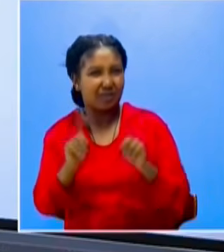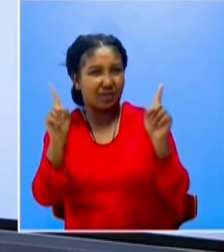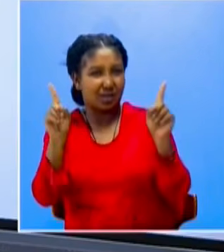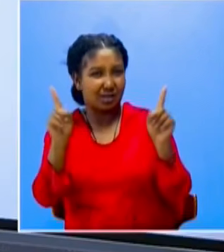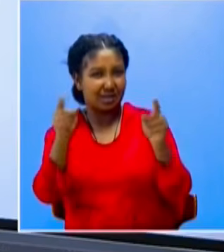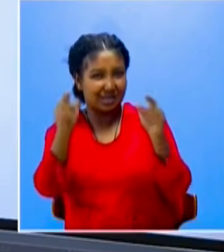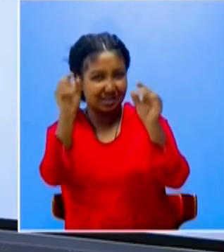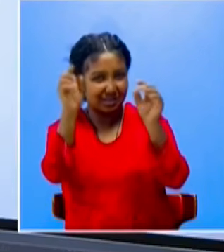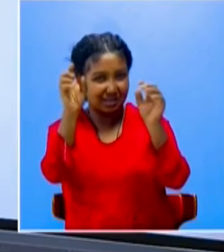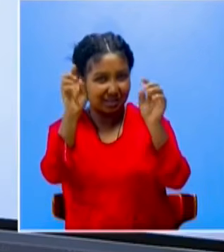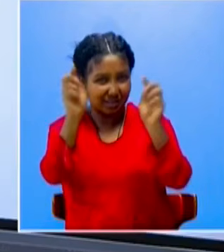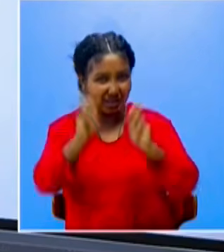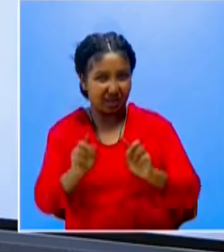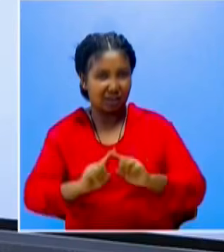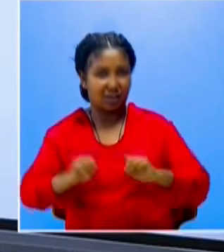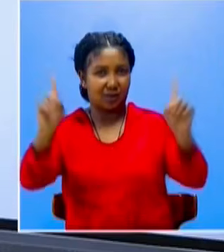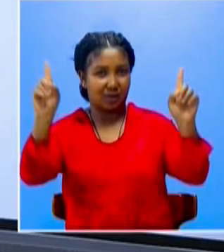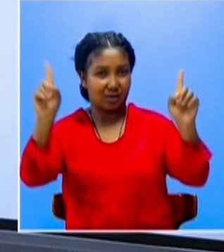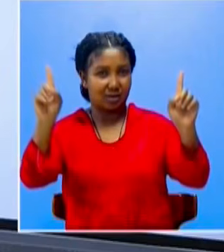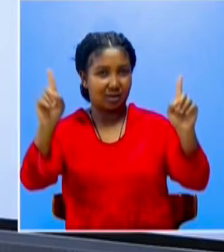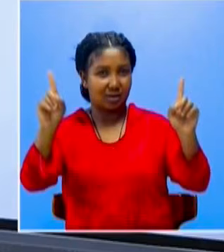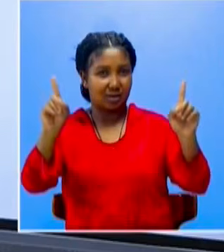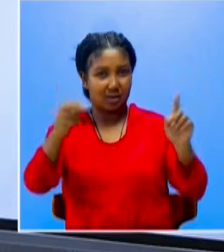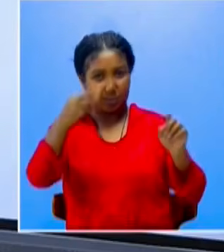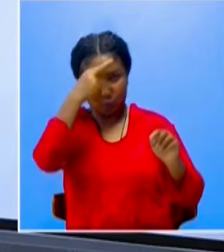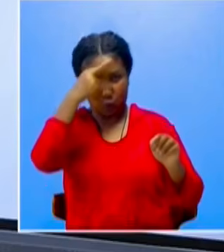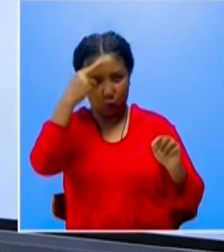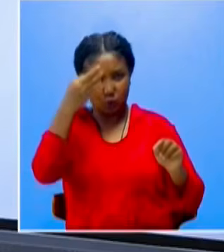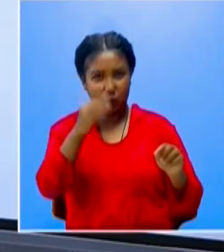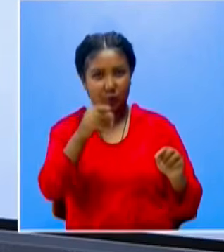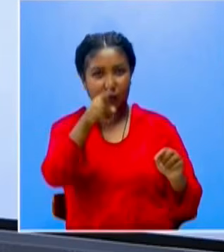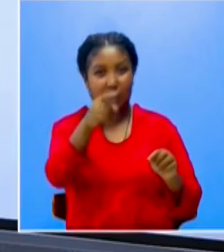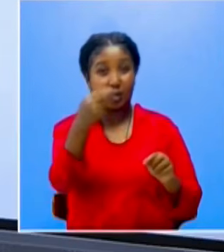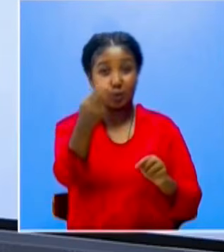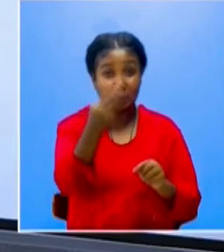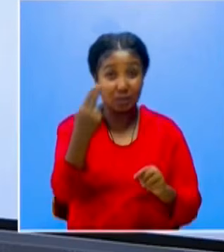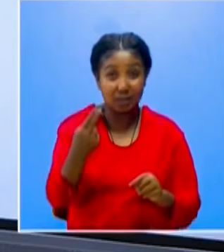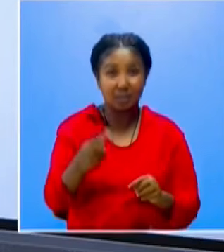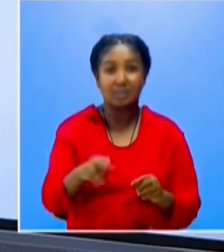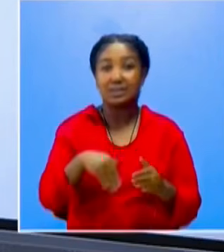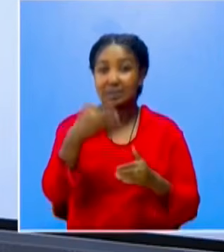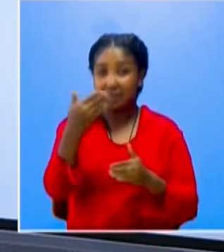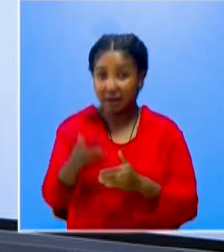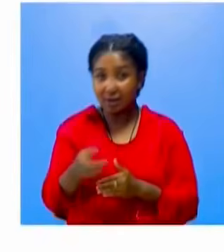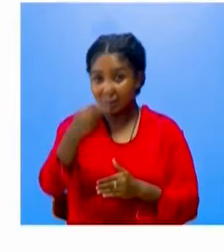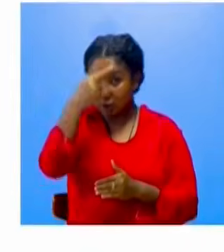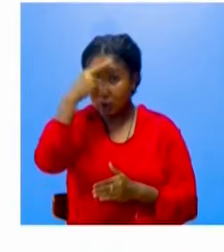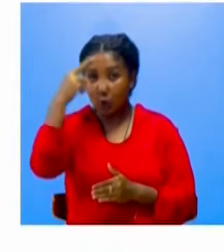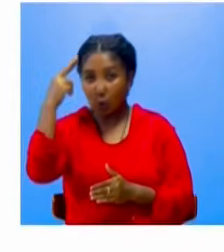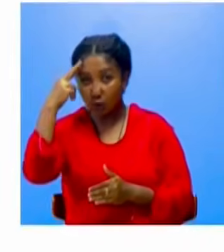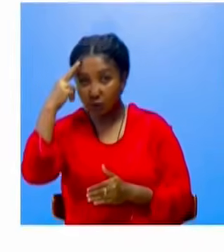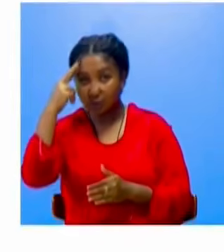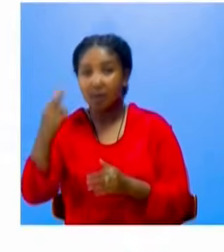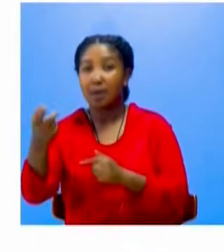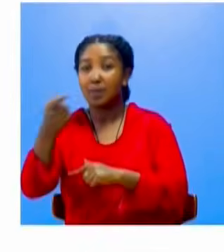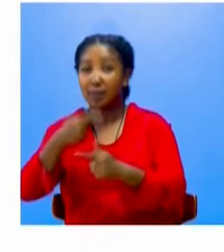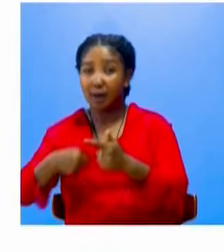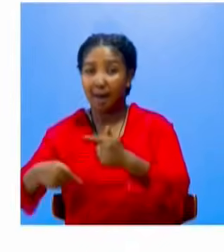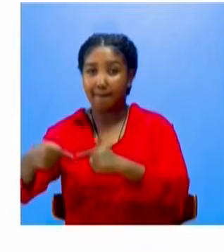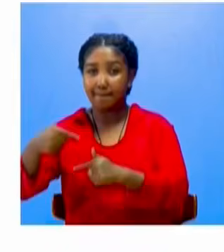structure. Be careful, all right? If it is because of that you are using, then the cause becomes